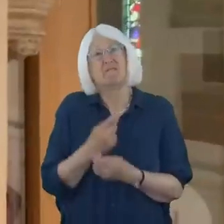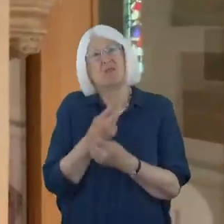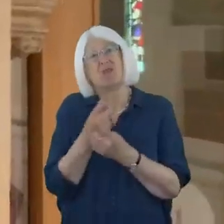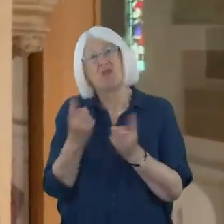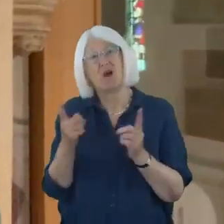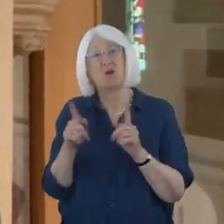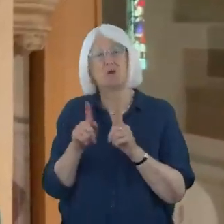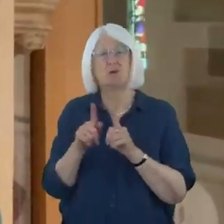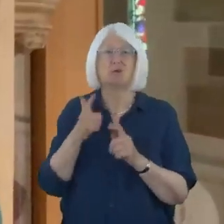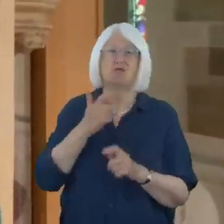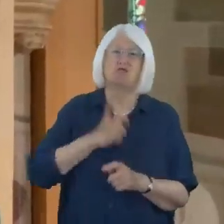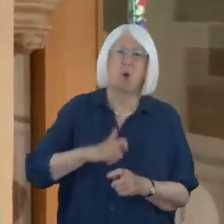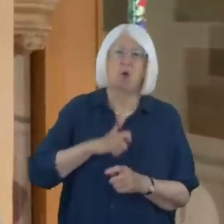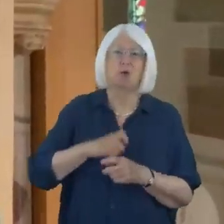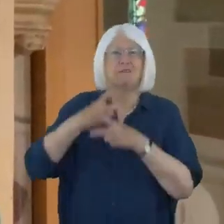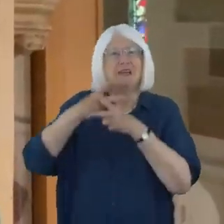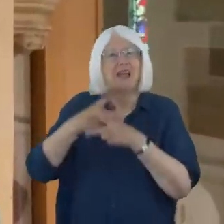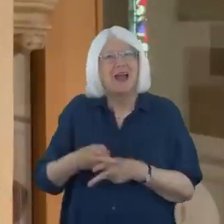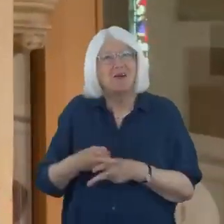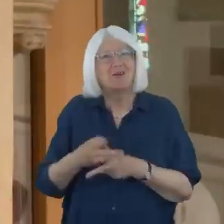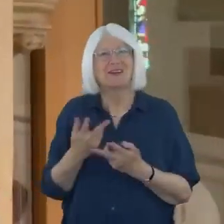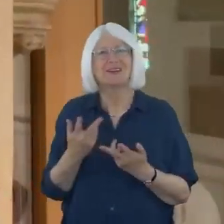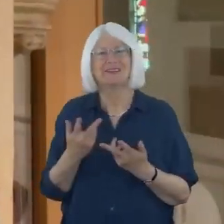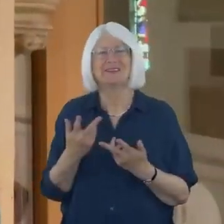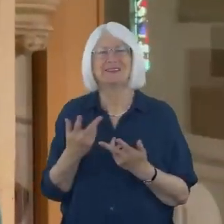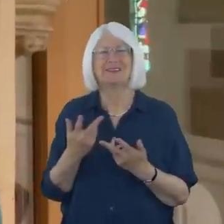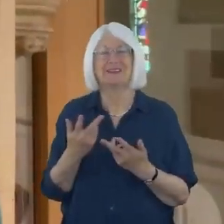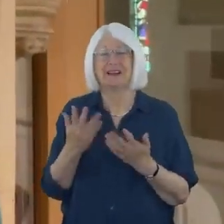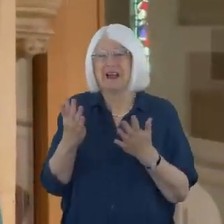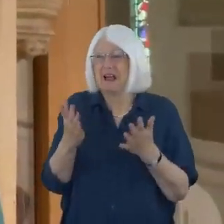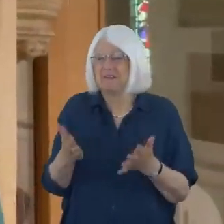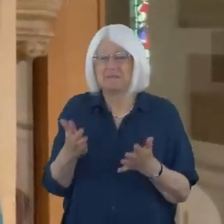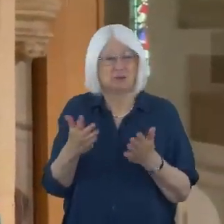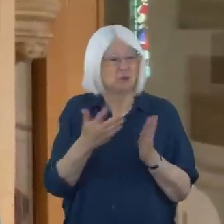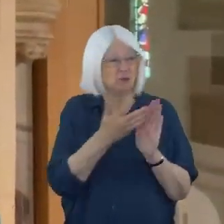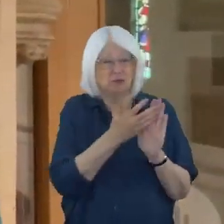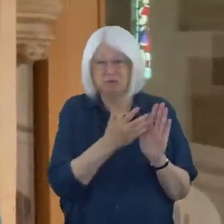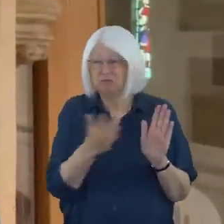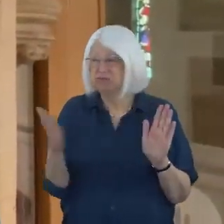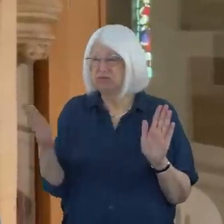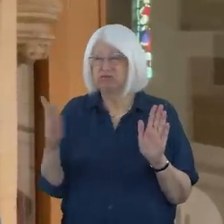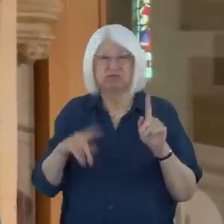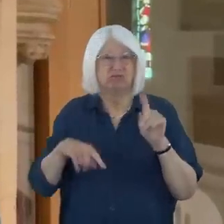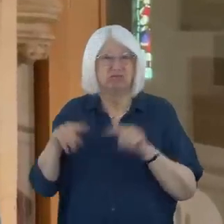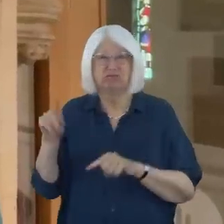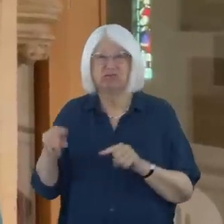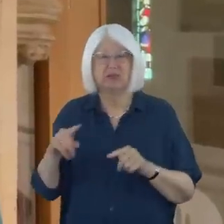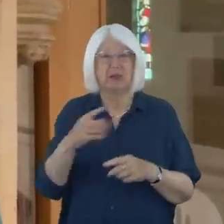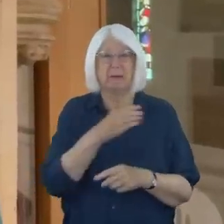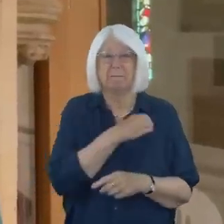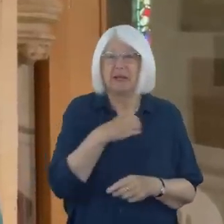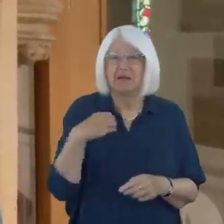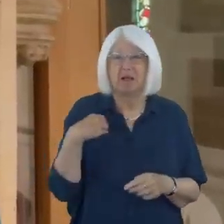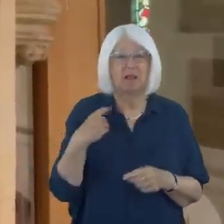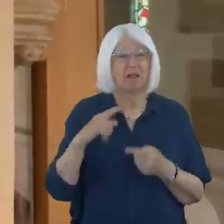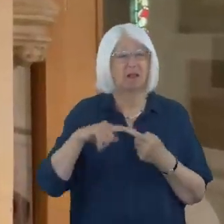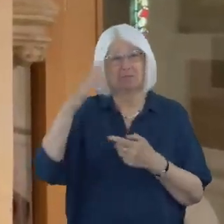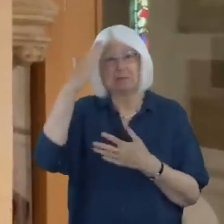For those in caring roles, with the task of dealing with a whole range of medical and mental health.